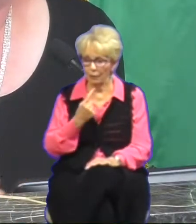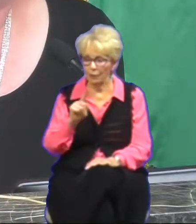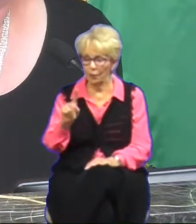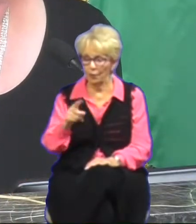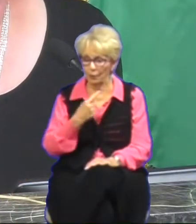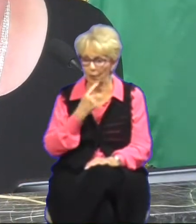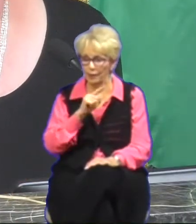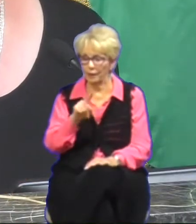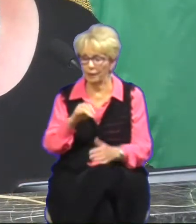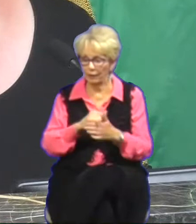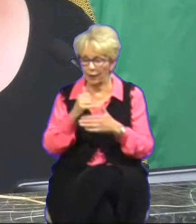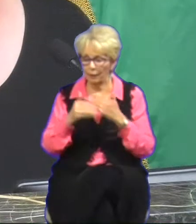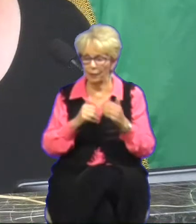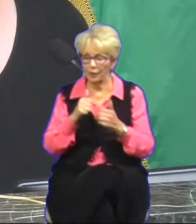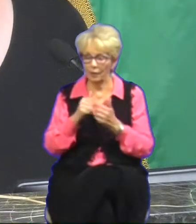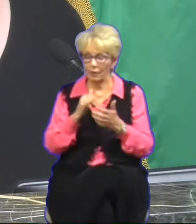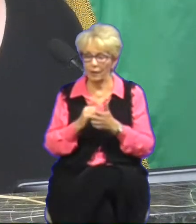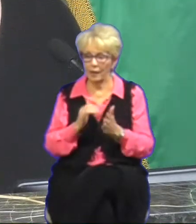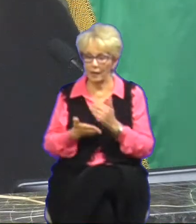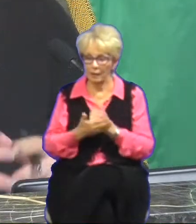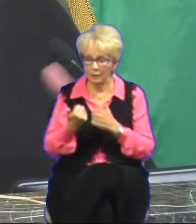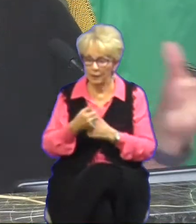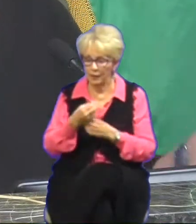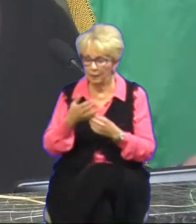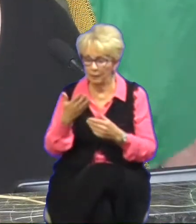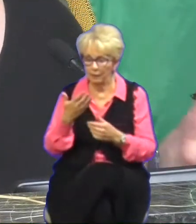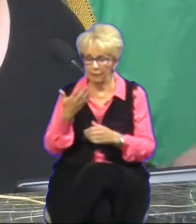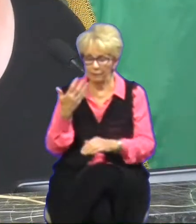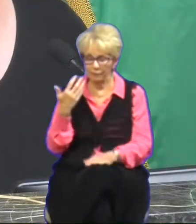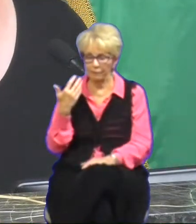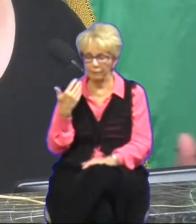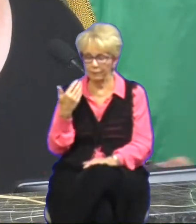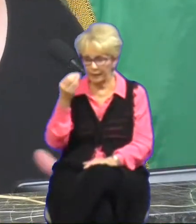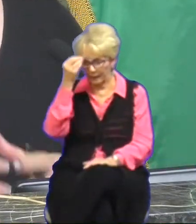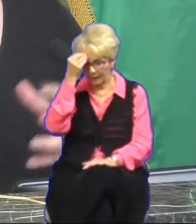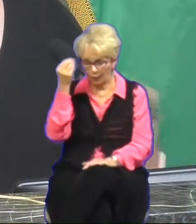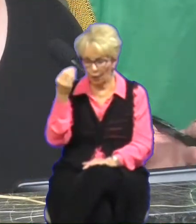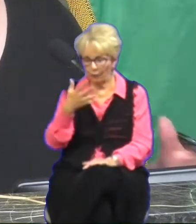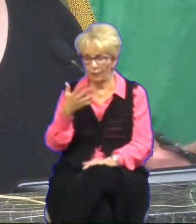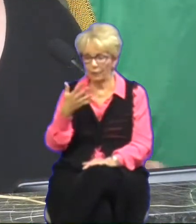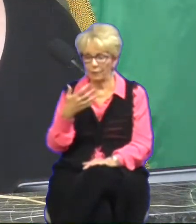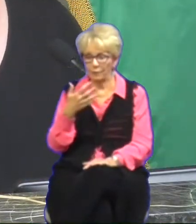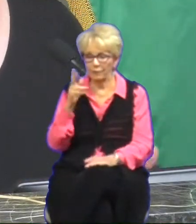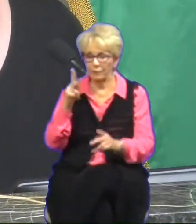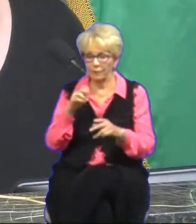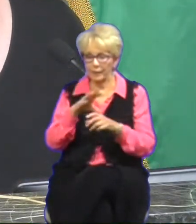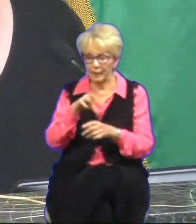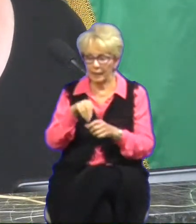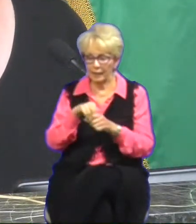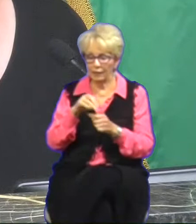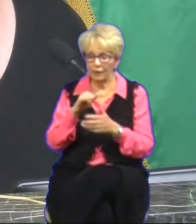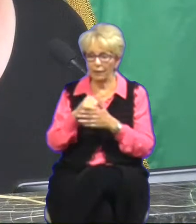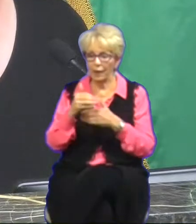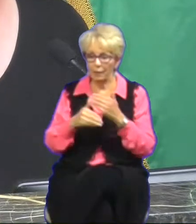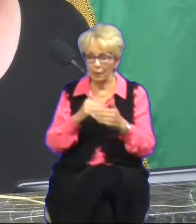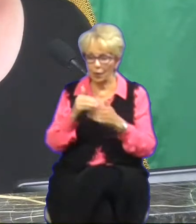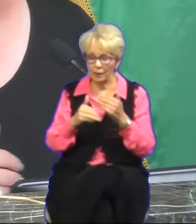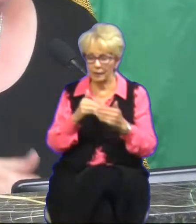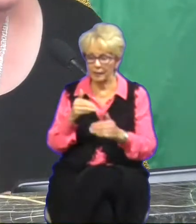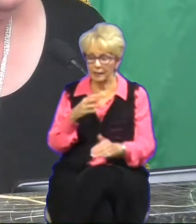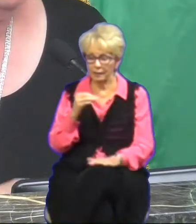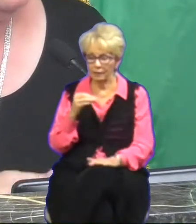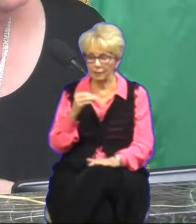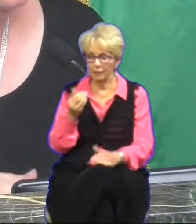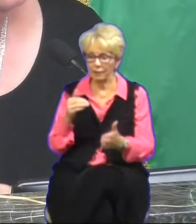required in the process, and that's helping to send out invitations, get notifications, get people engaged in the process.